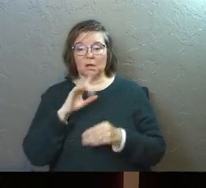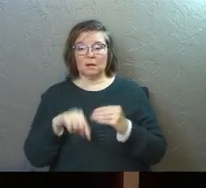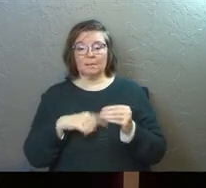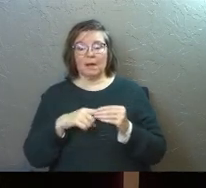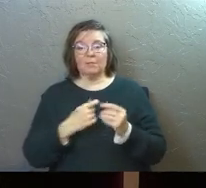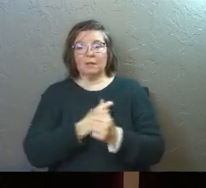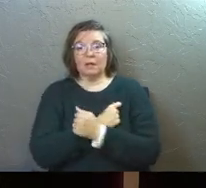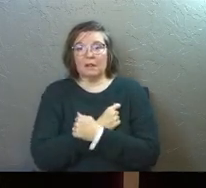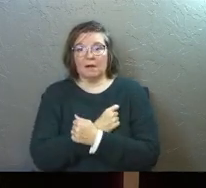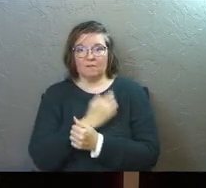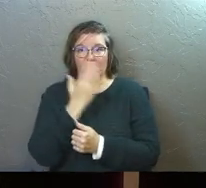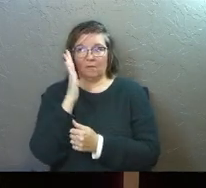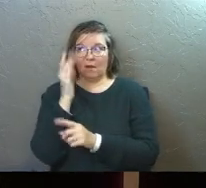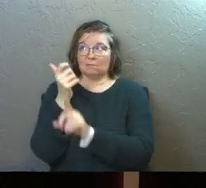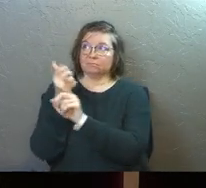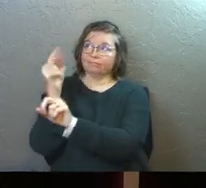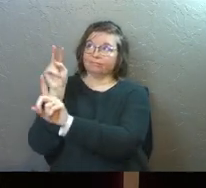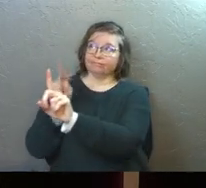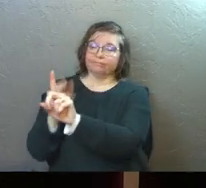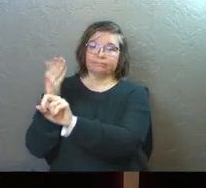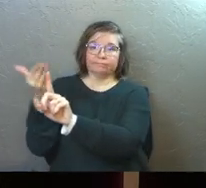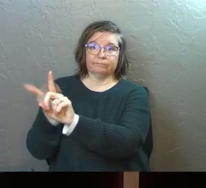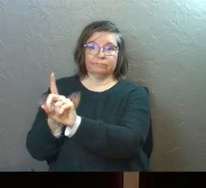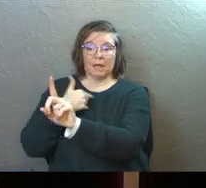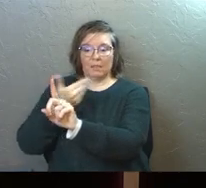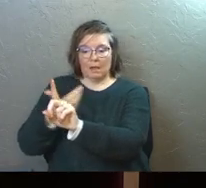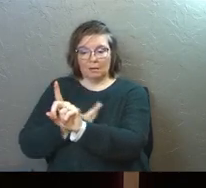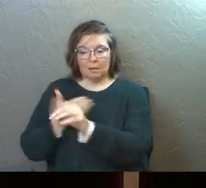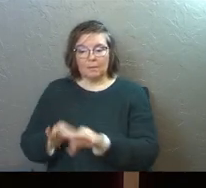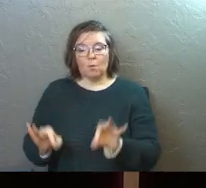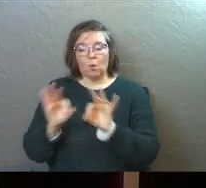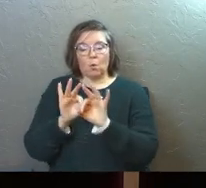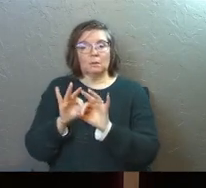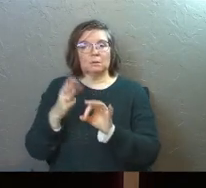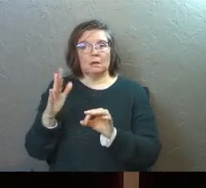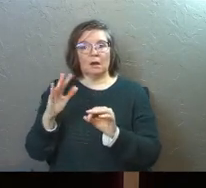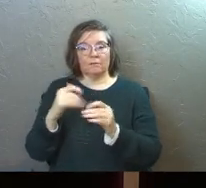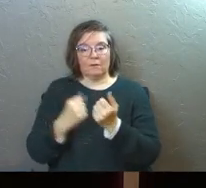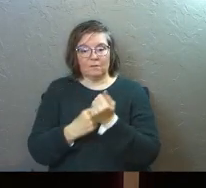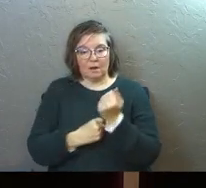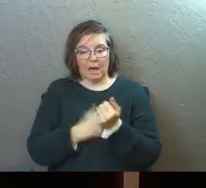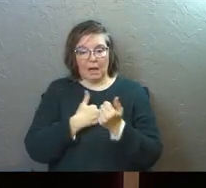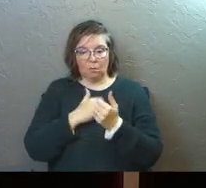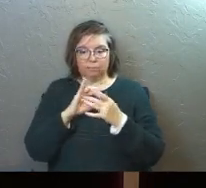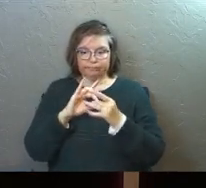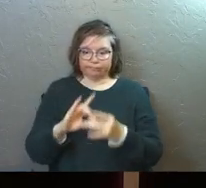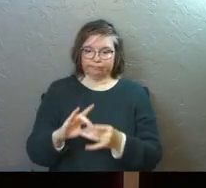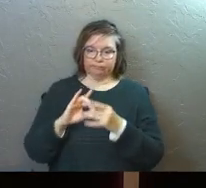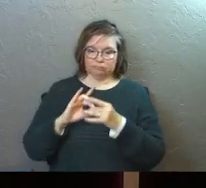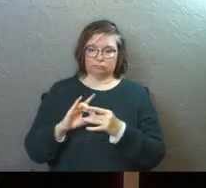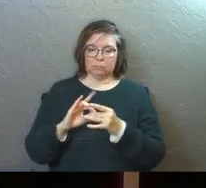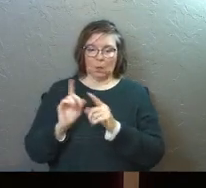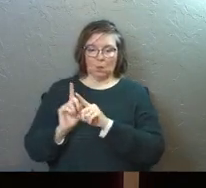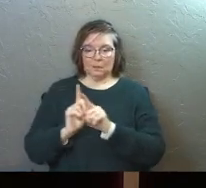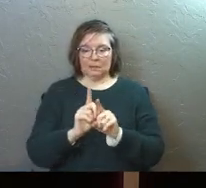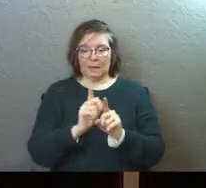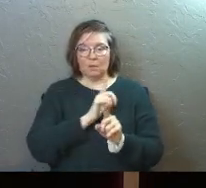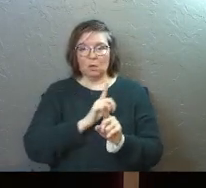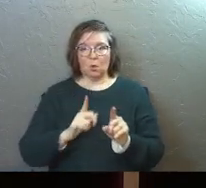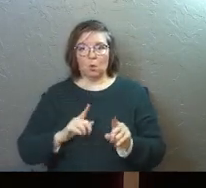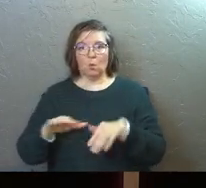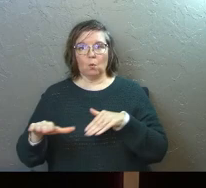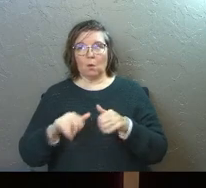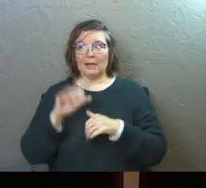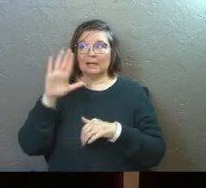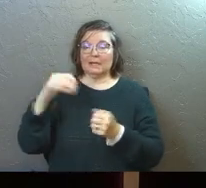talked about the love of God. And the importance of that as a foundation for how we walk this relationship out, how we are disciples of the Lord and how we're to